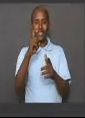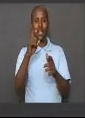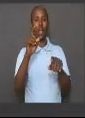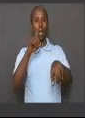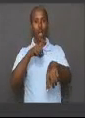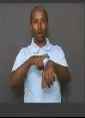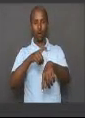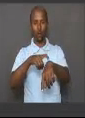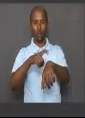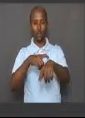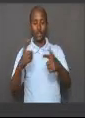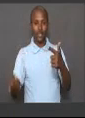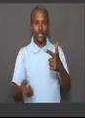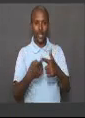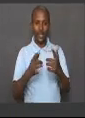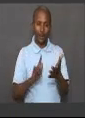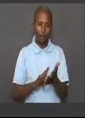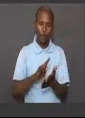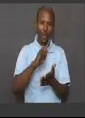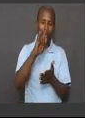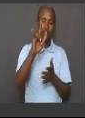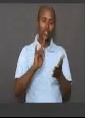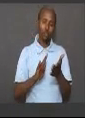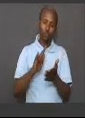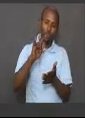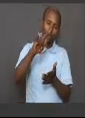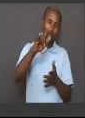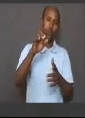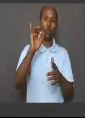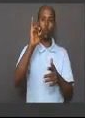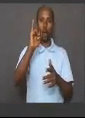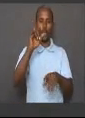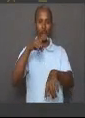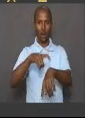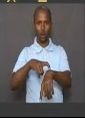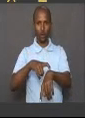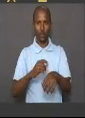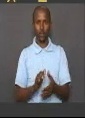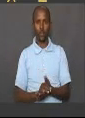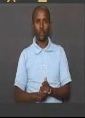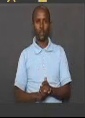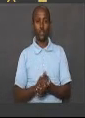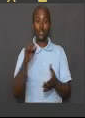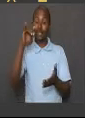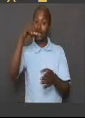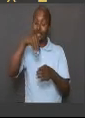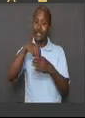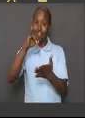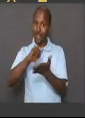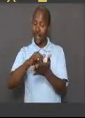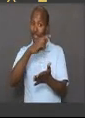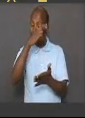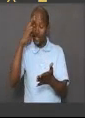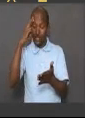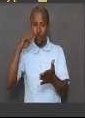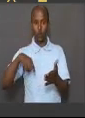hours and the second plane flew for Y hours. In that case,